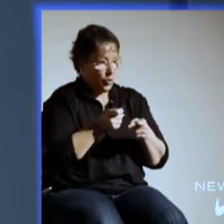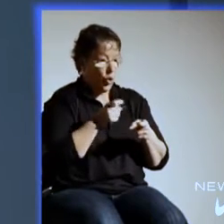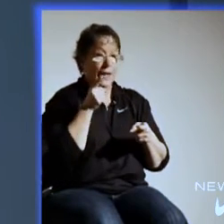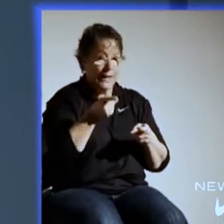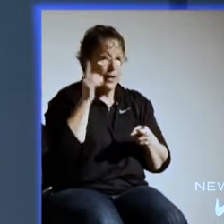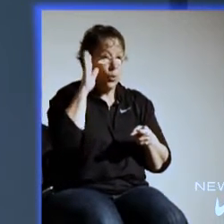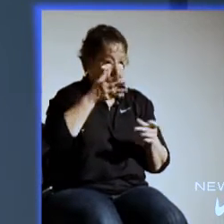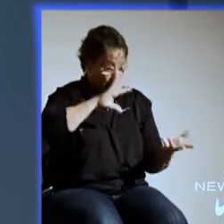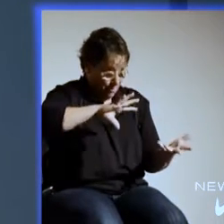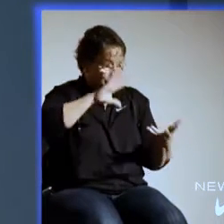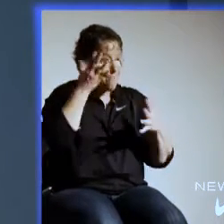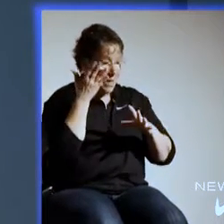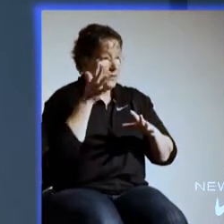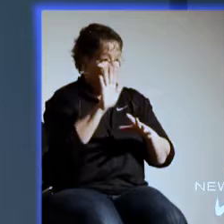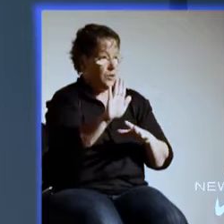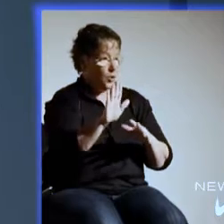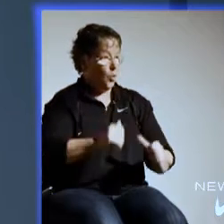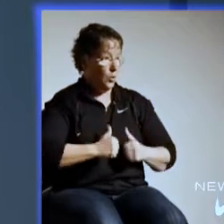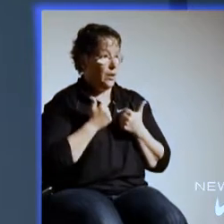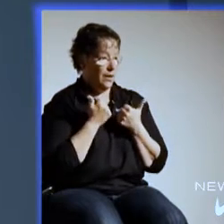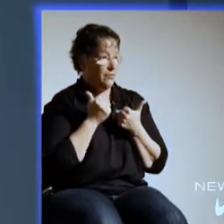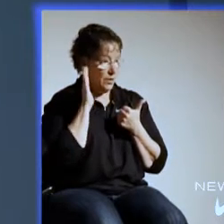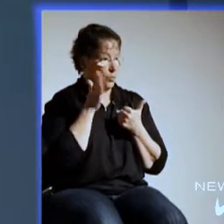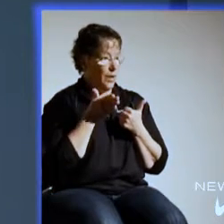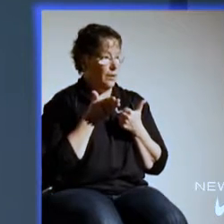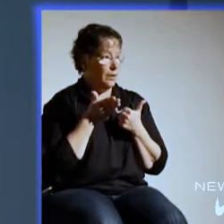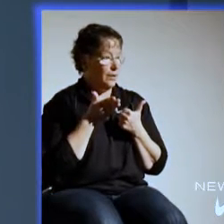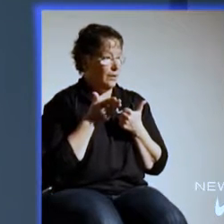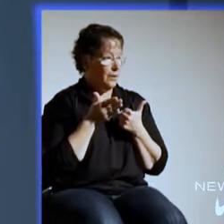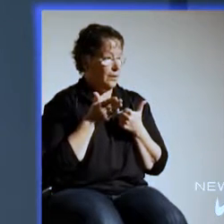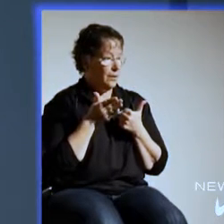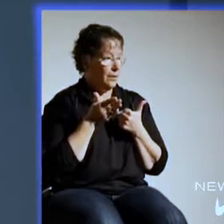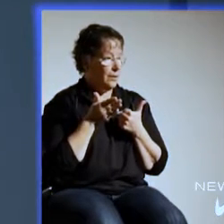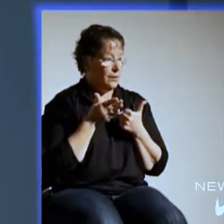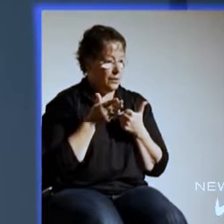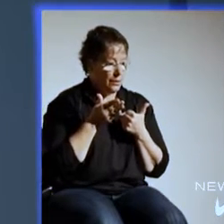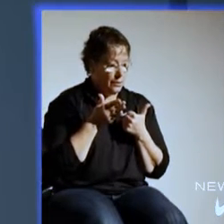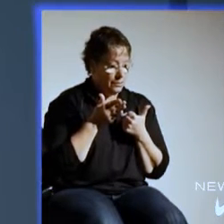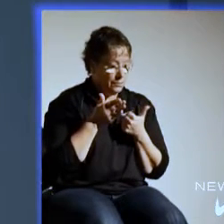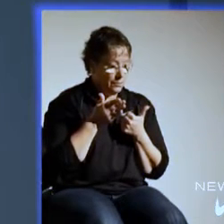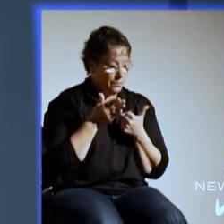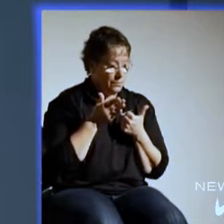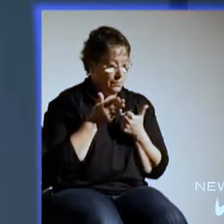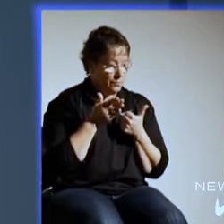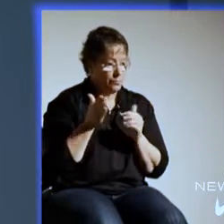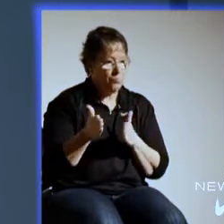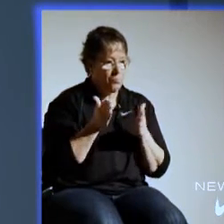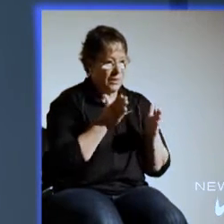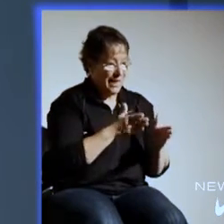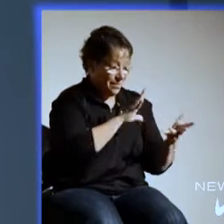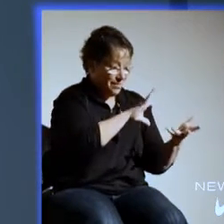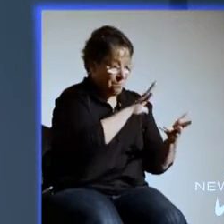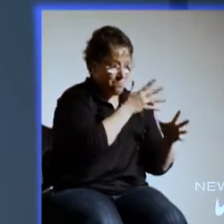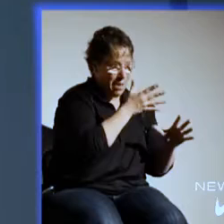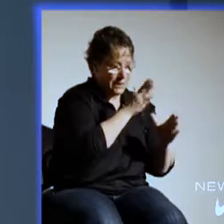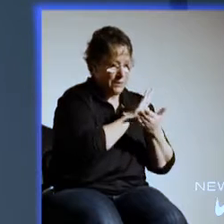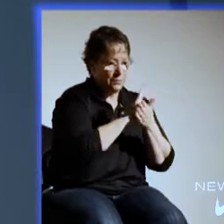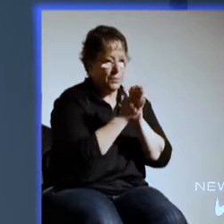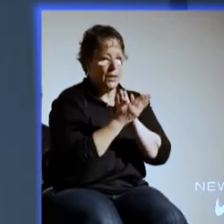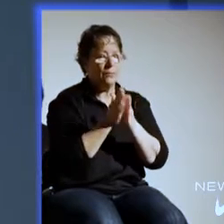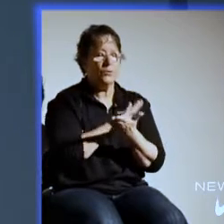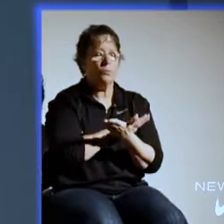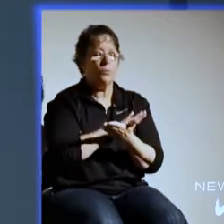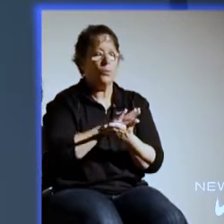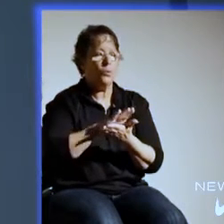life to take the mess of your life and make it into something pure and pleasing to